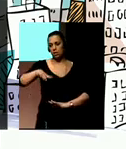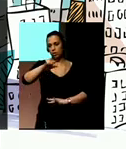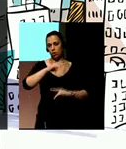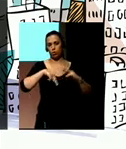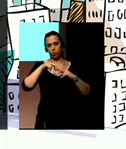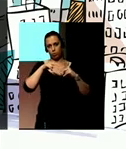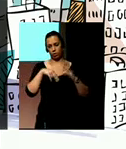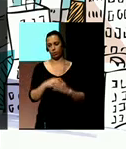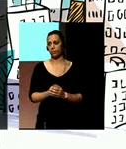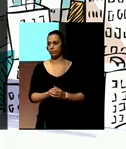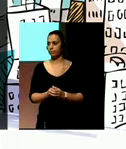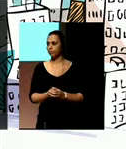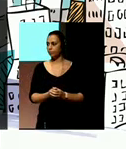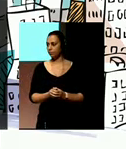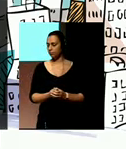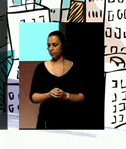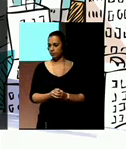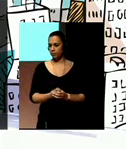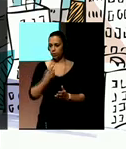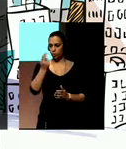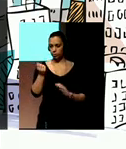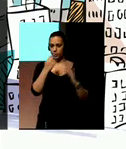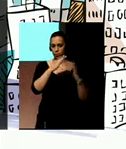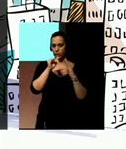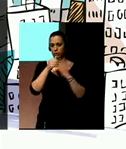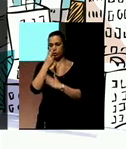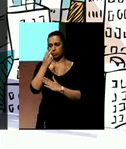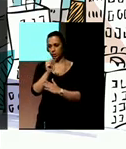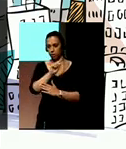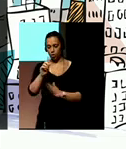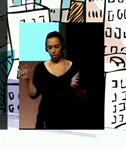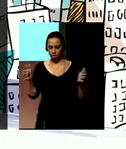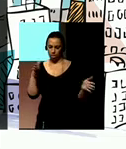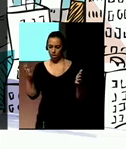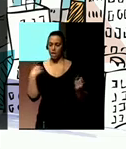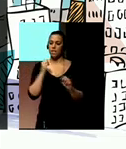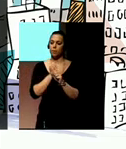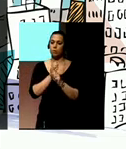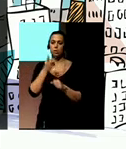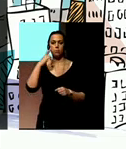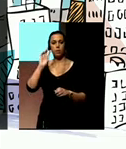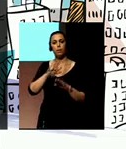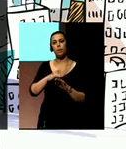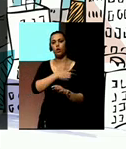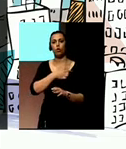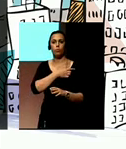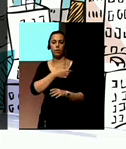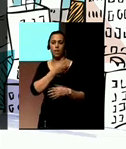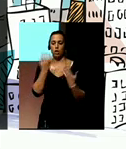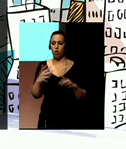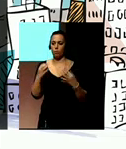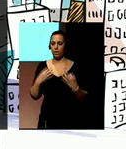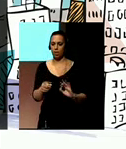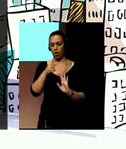European projects about the accessibility in the built environment. In November 2012, she worked